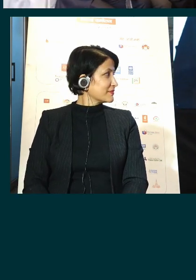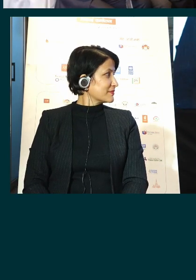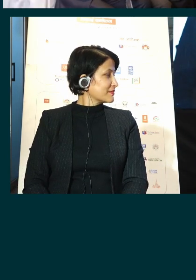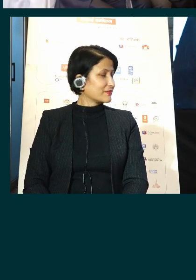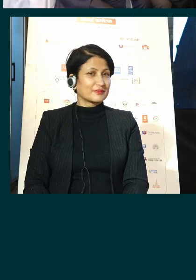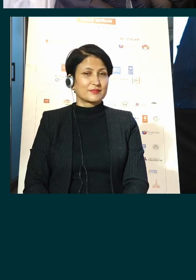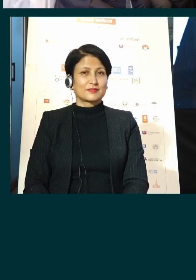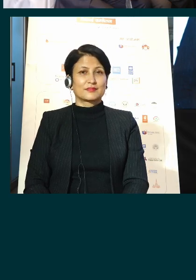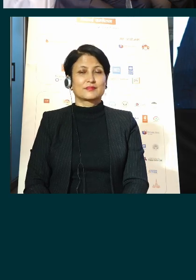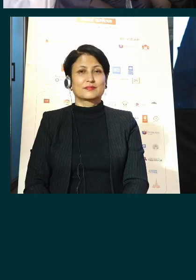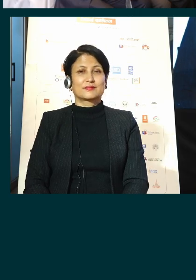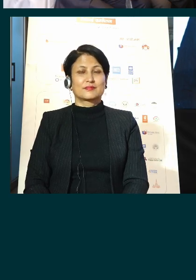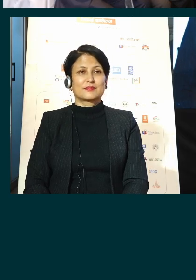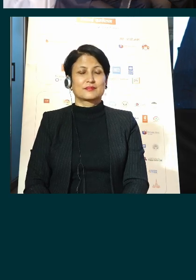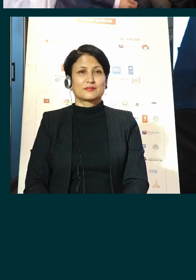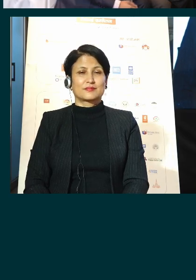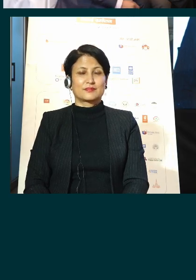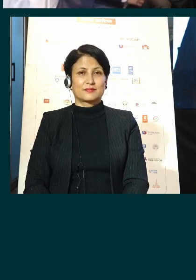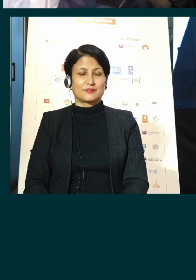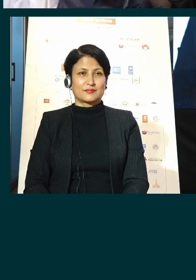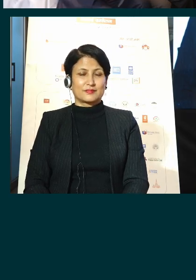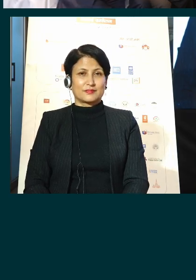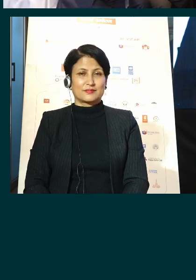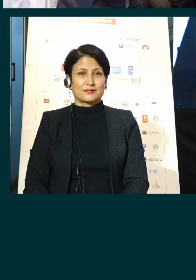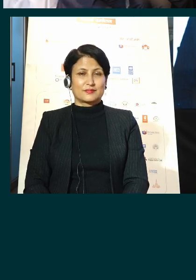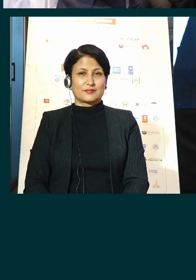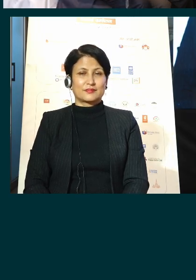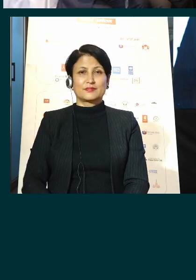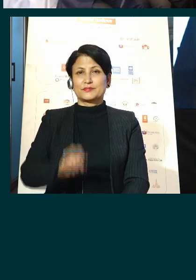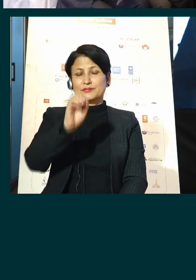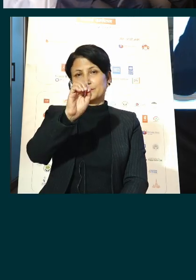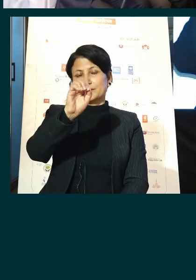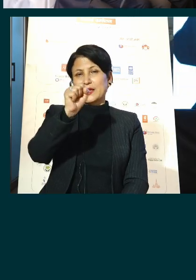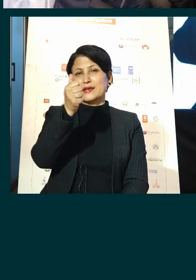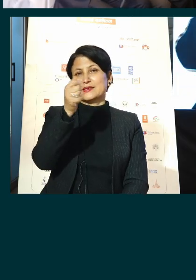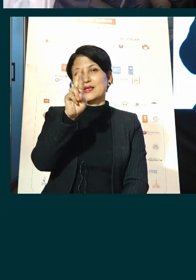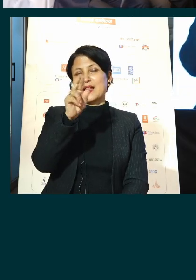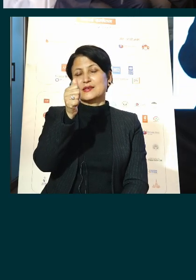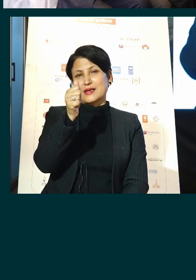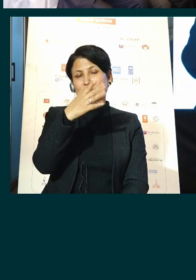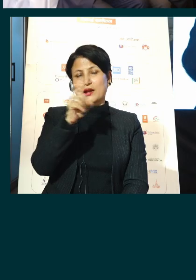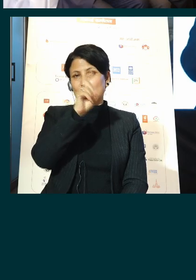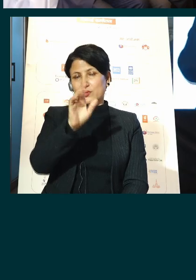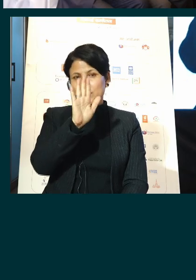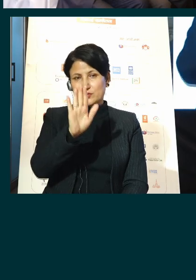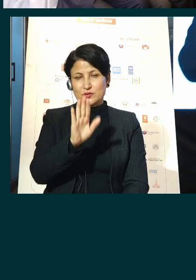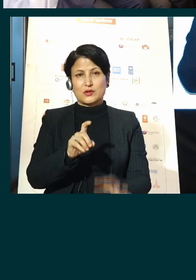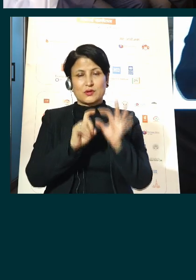Okay, so this question is especially for Sara. She was asking, since